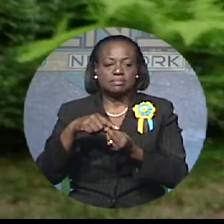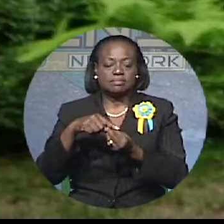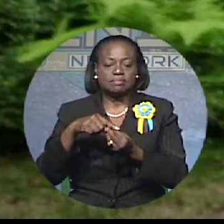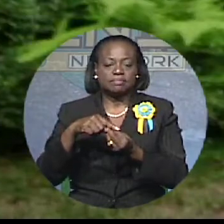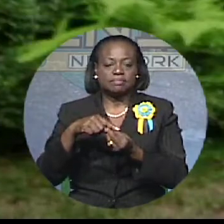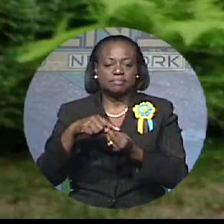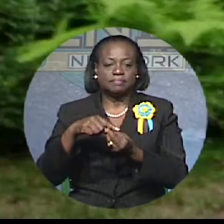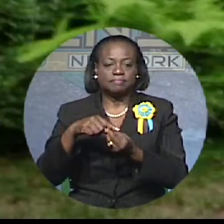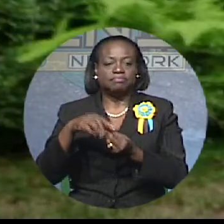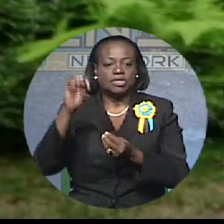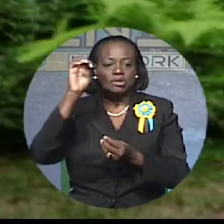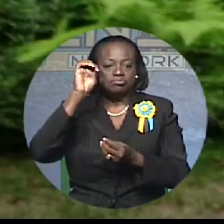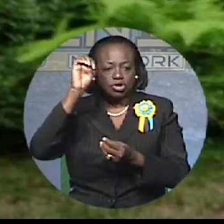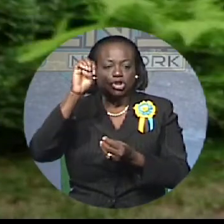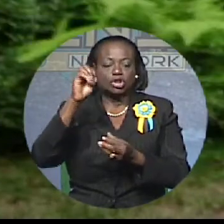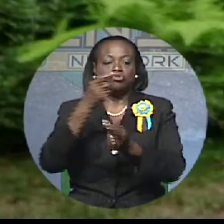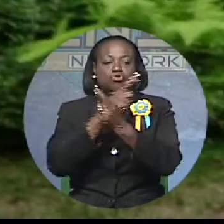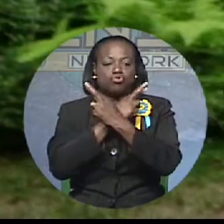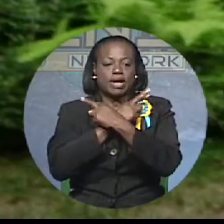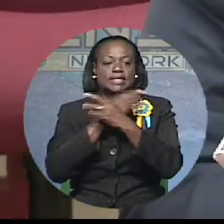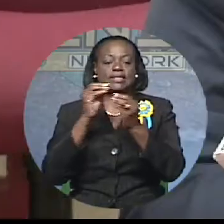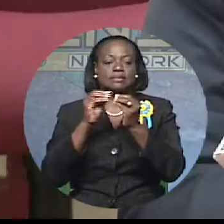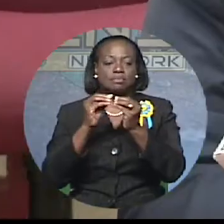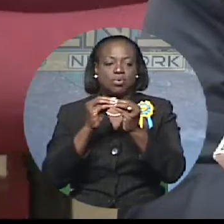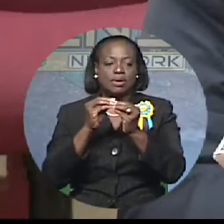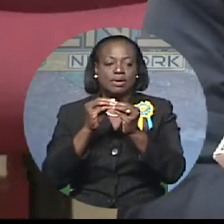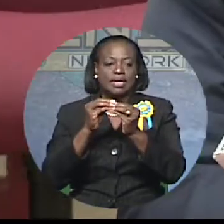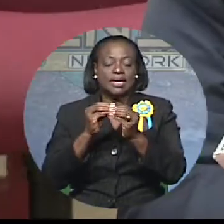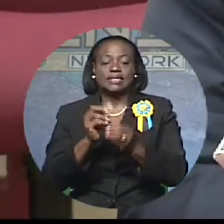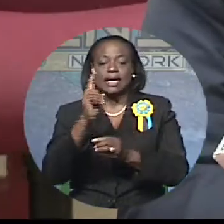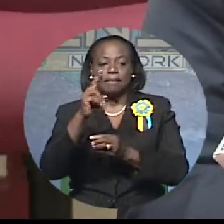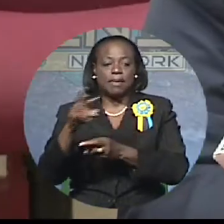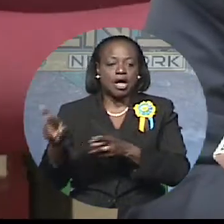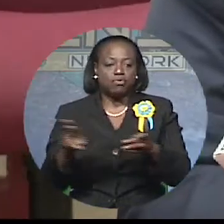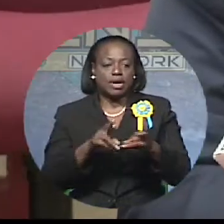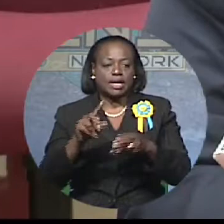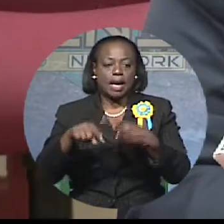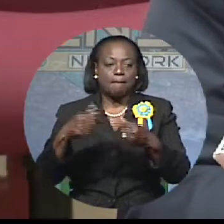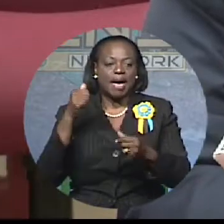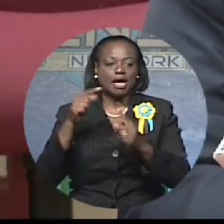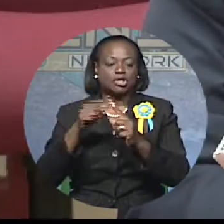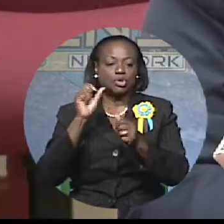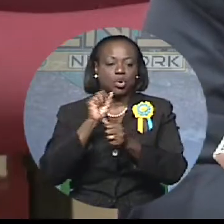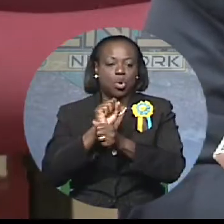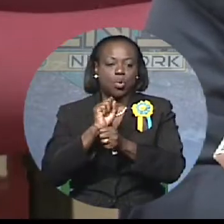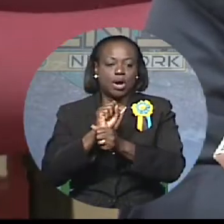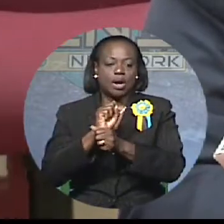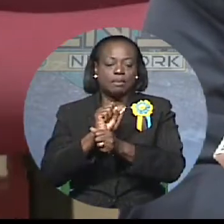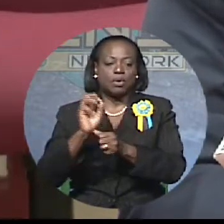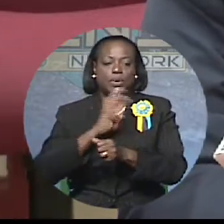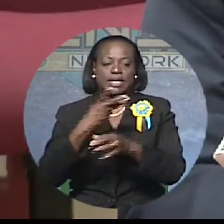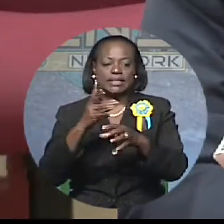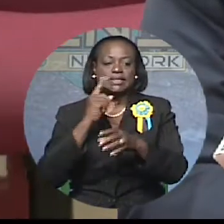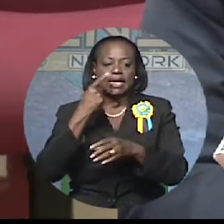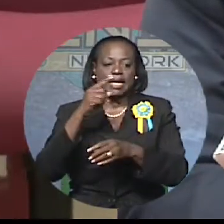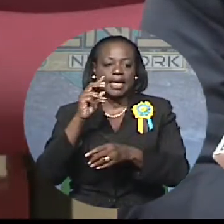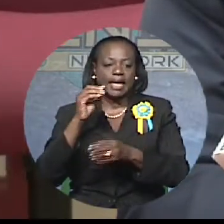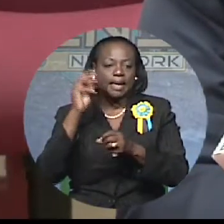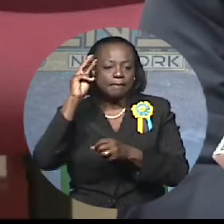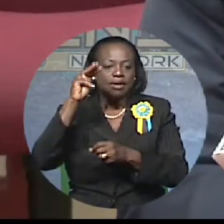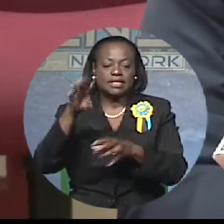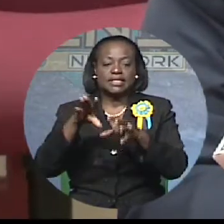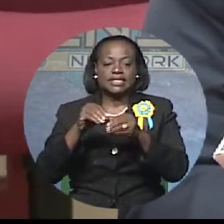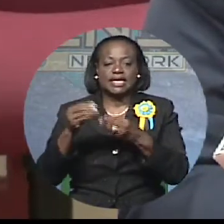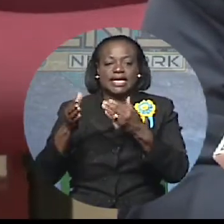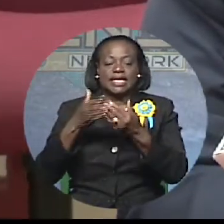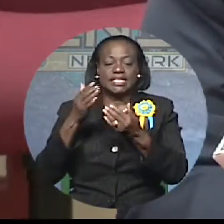I think he should rest more, but he's up, ready to report to work, and we're just telling him to take it easy. We understand